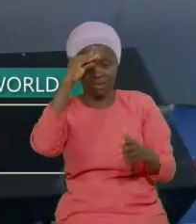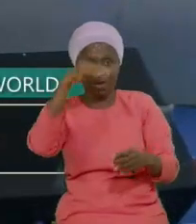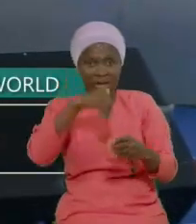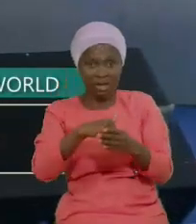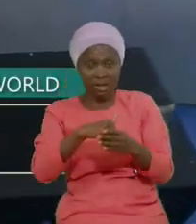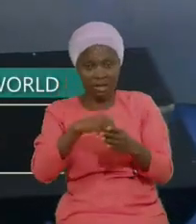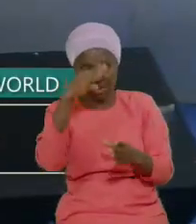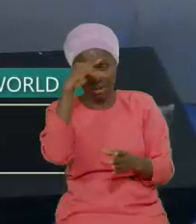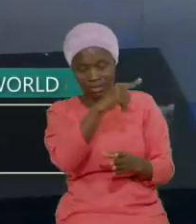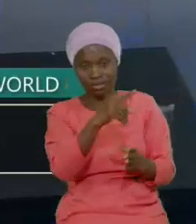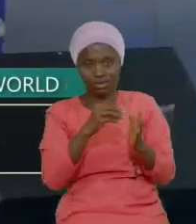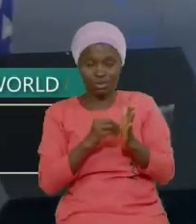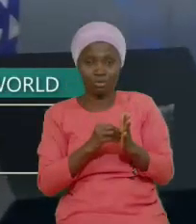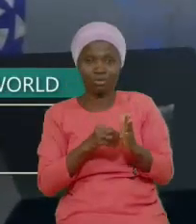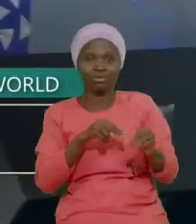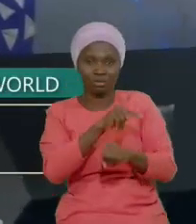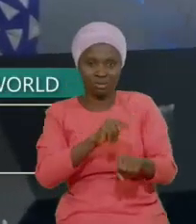nation.